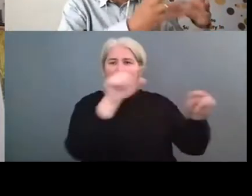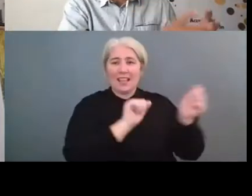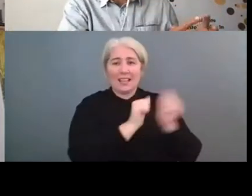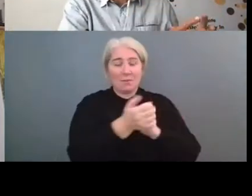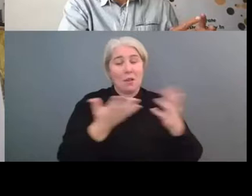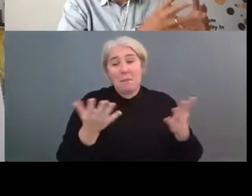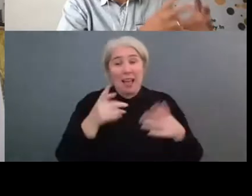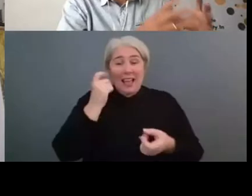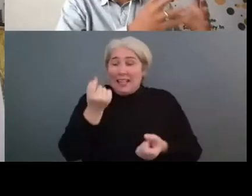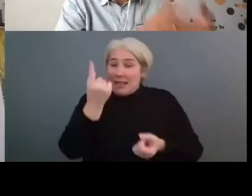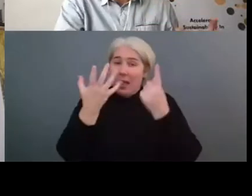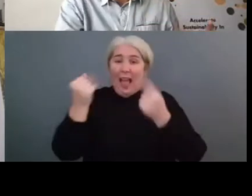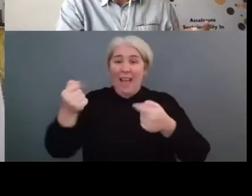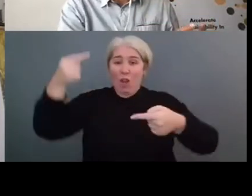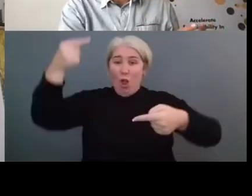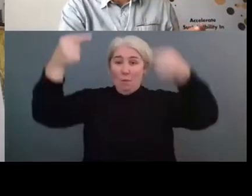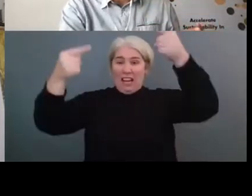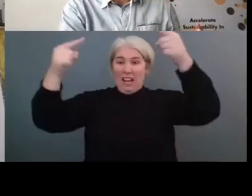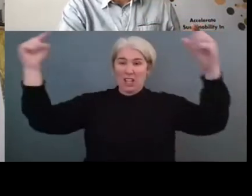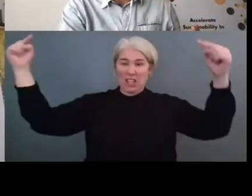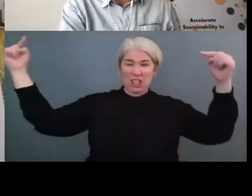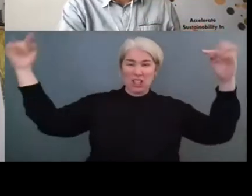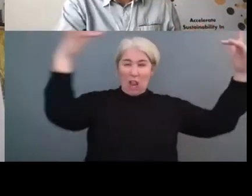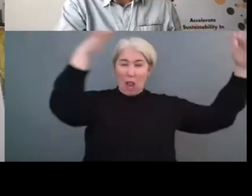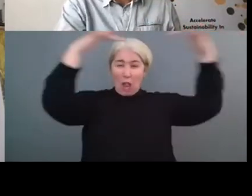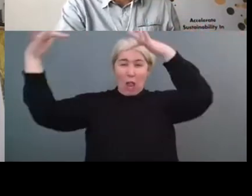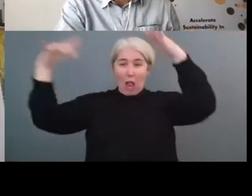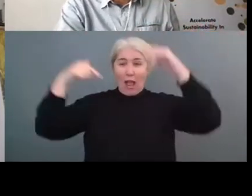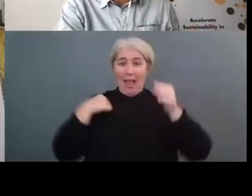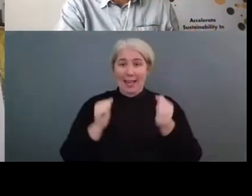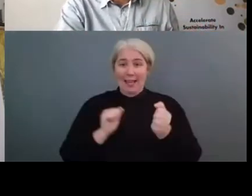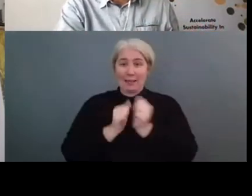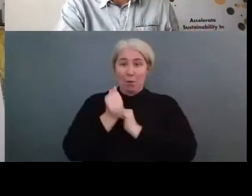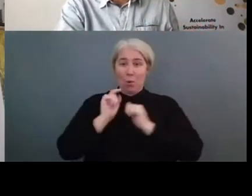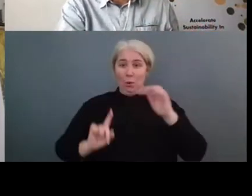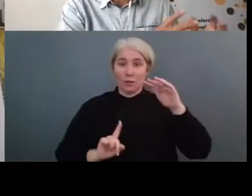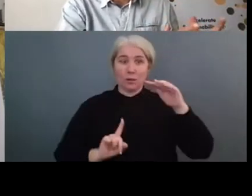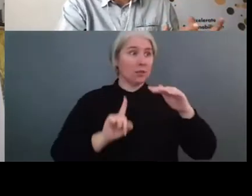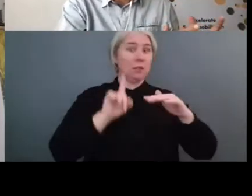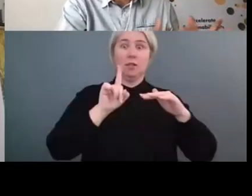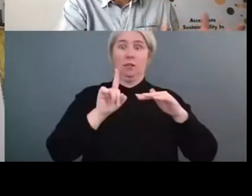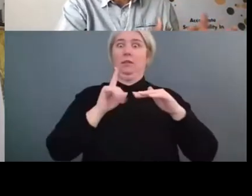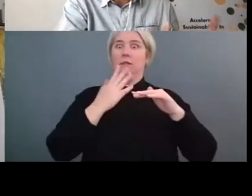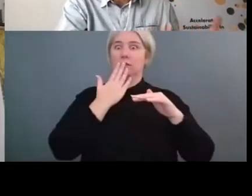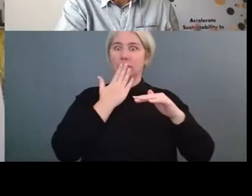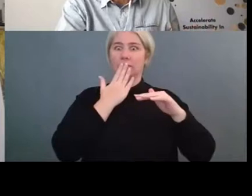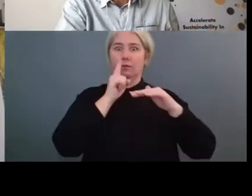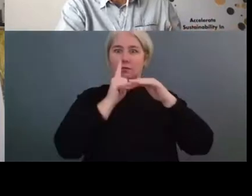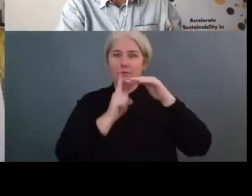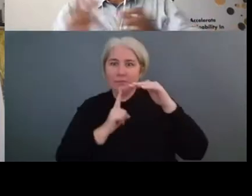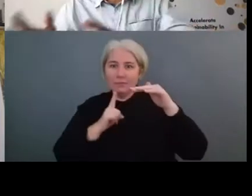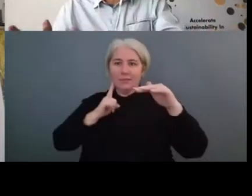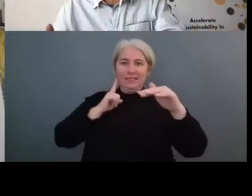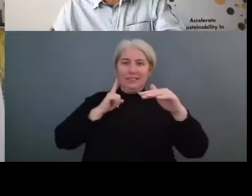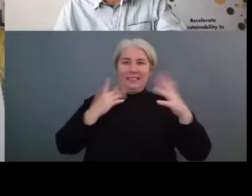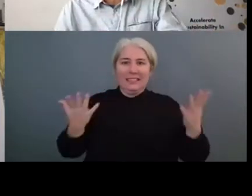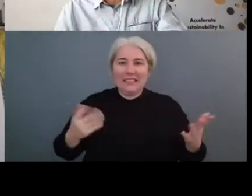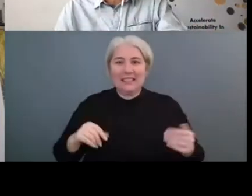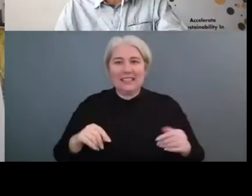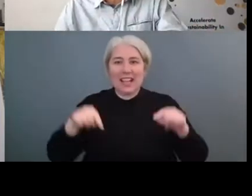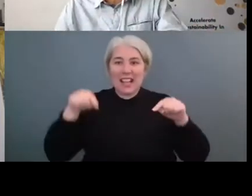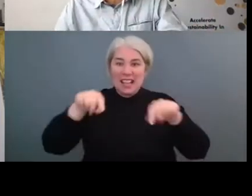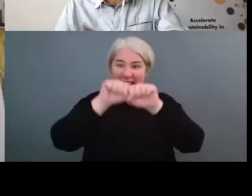and that is the system that exists. So you can have a conversation about whether the system should be like that. And then you've